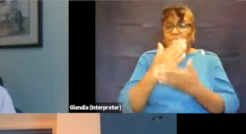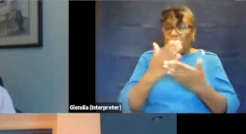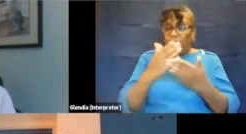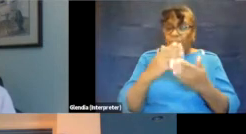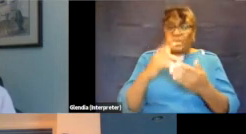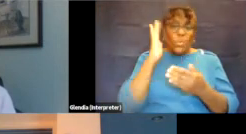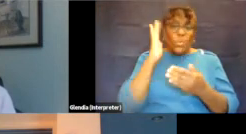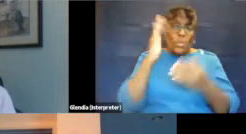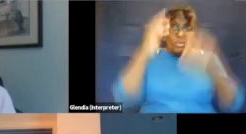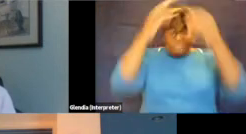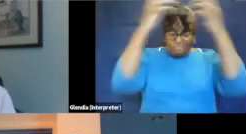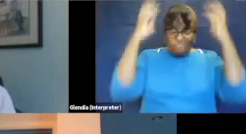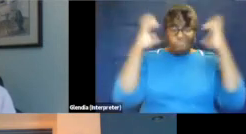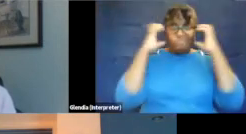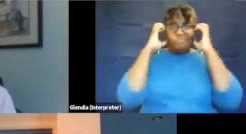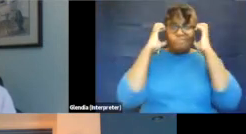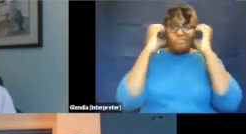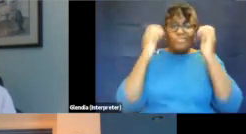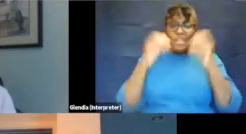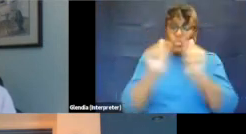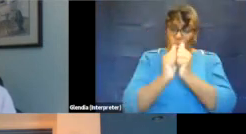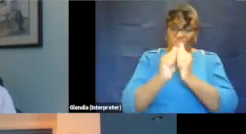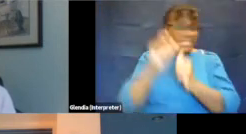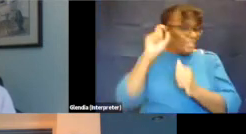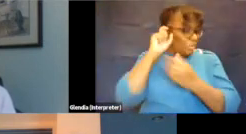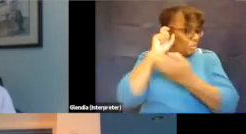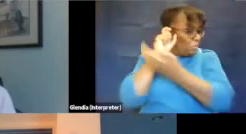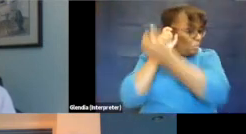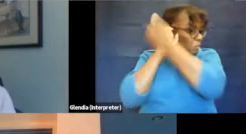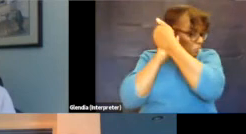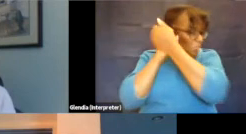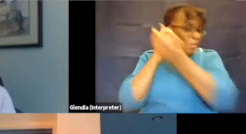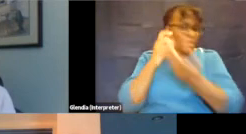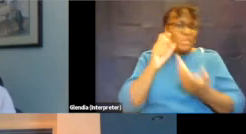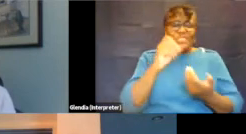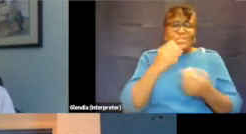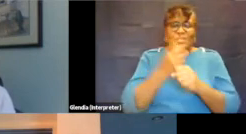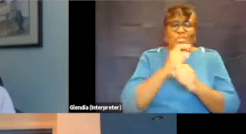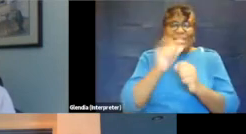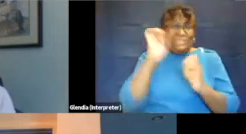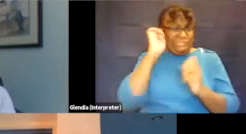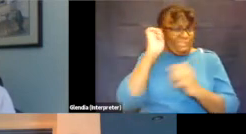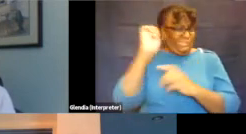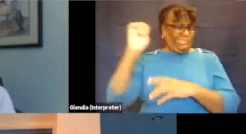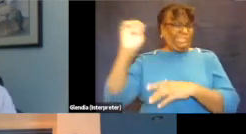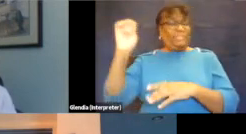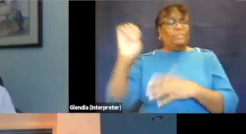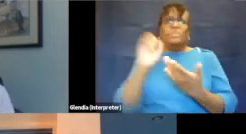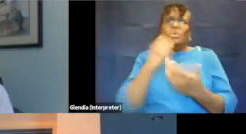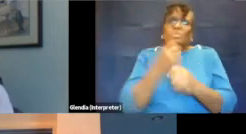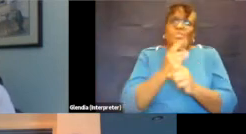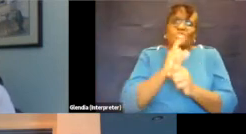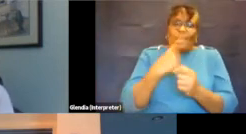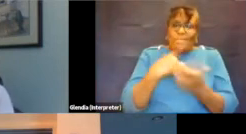bone conduction headphones. The list goes on, and making sure that you have those discussions too. It's